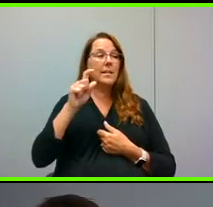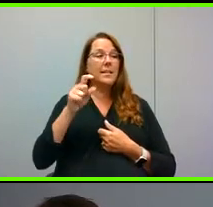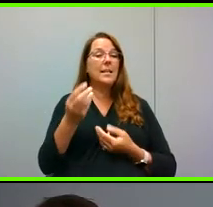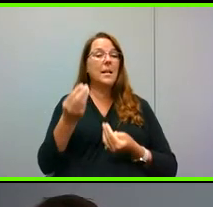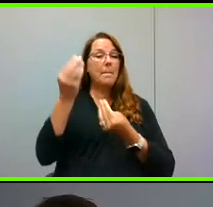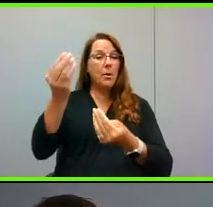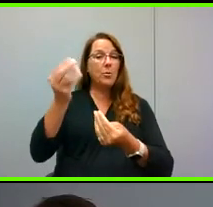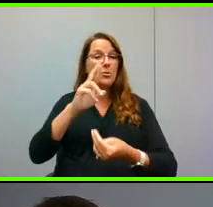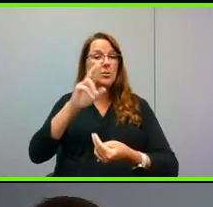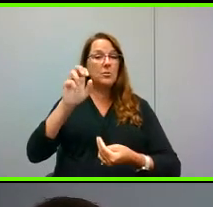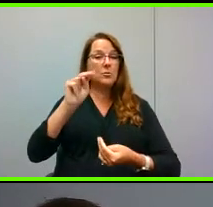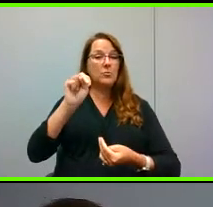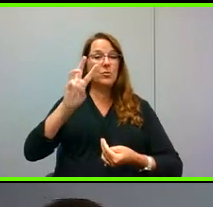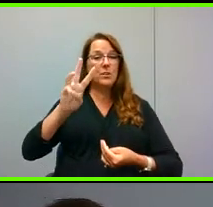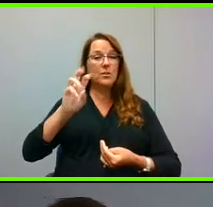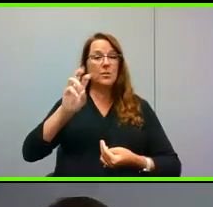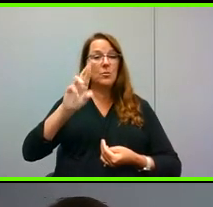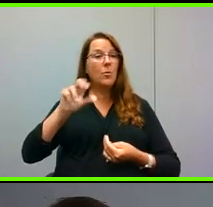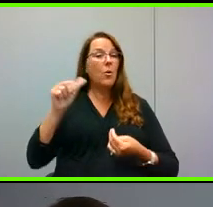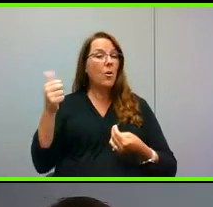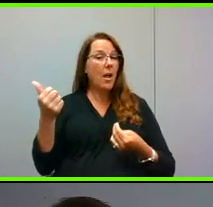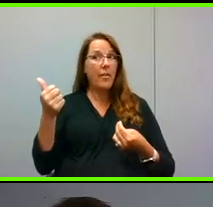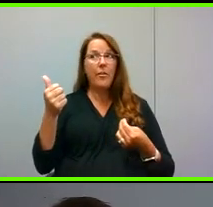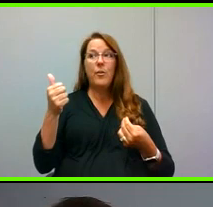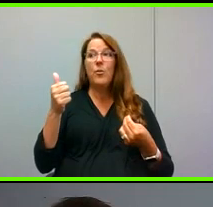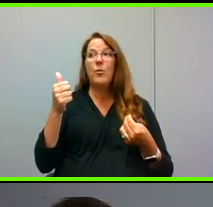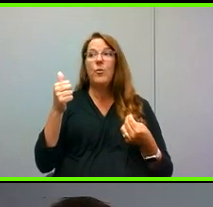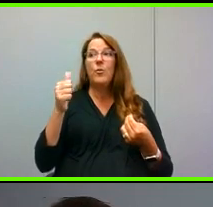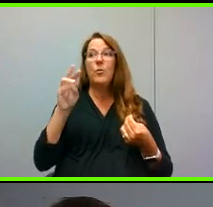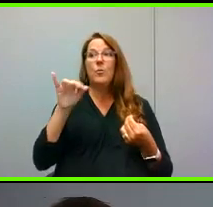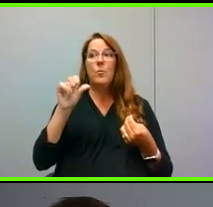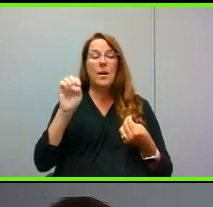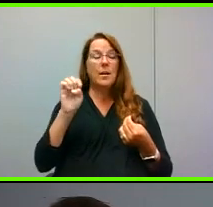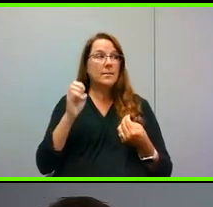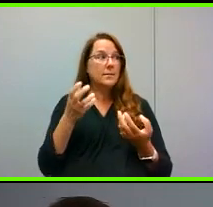a motion to renew or otherwise.